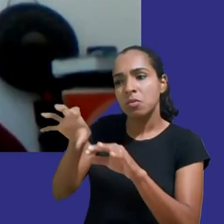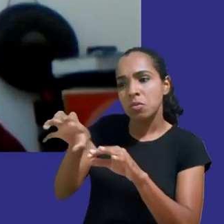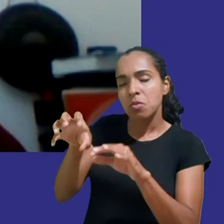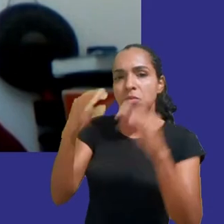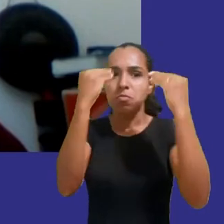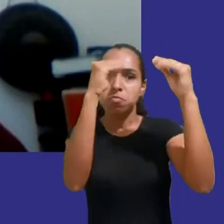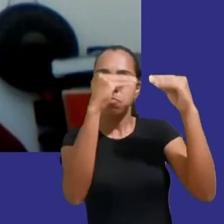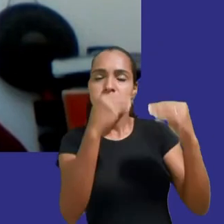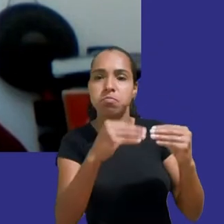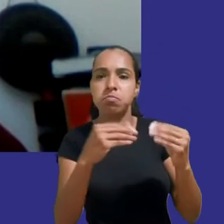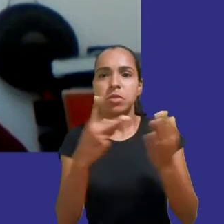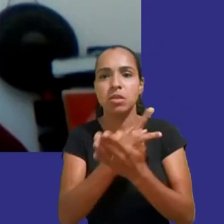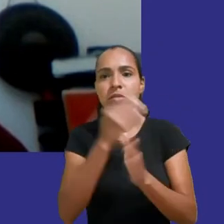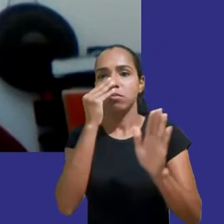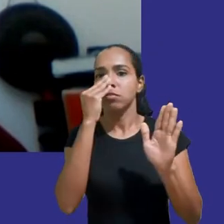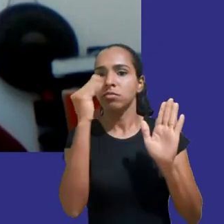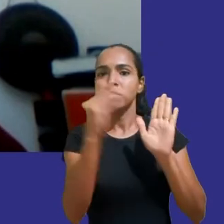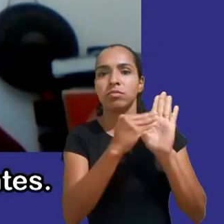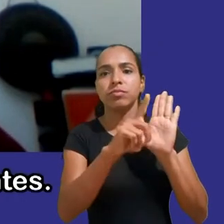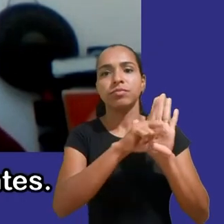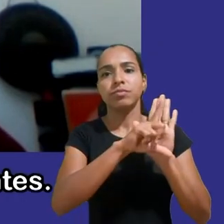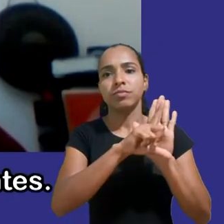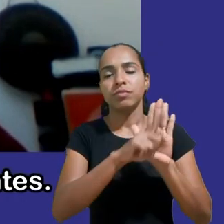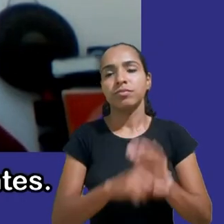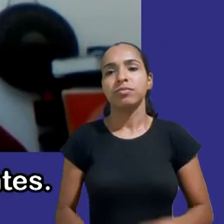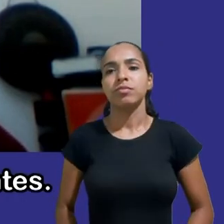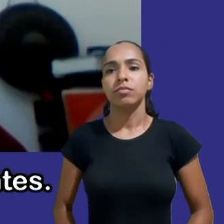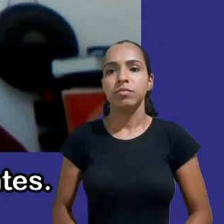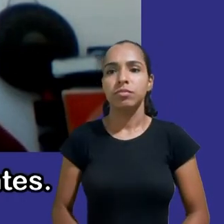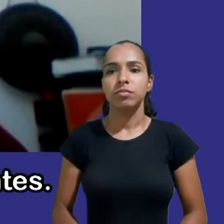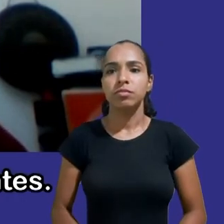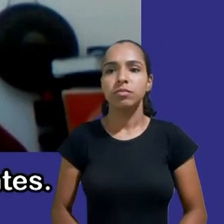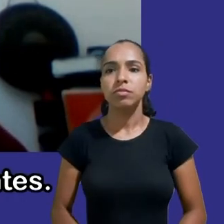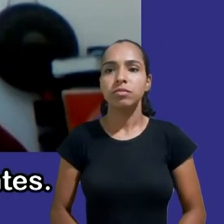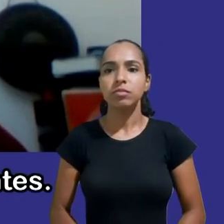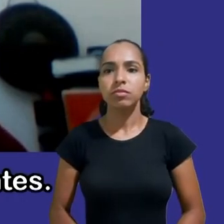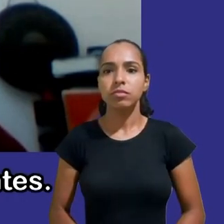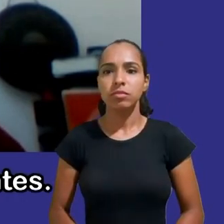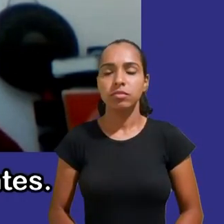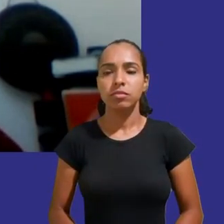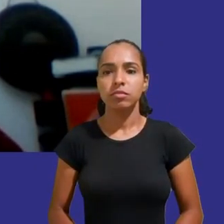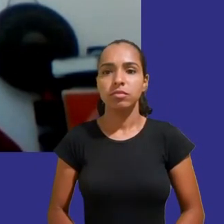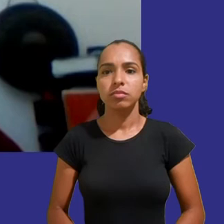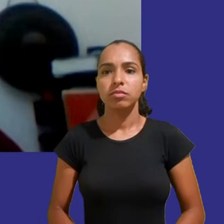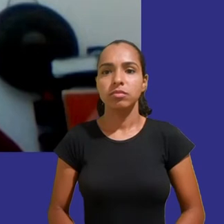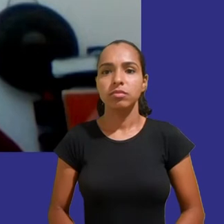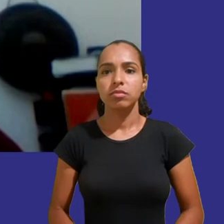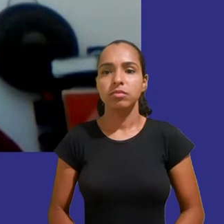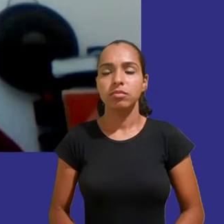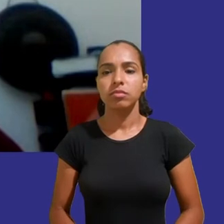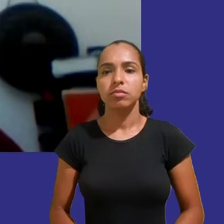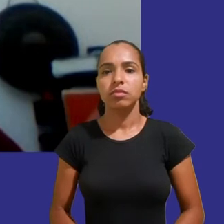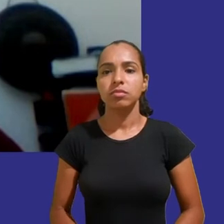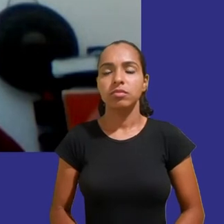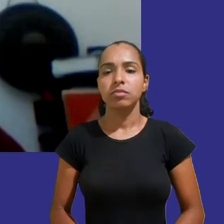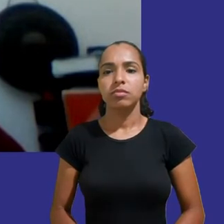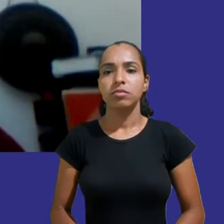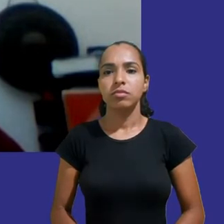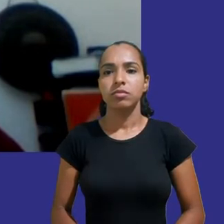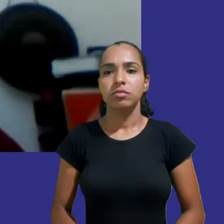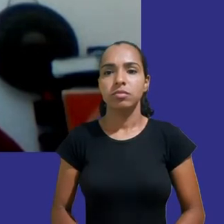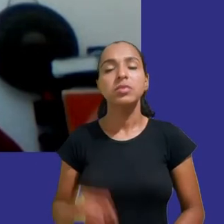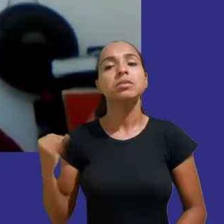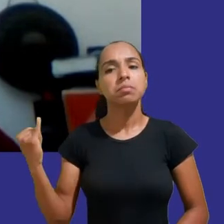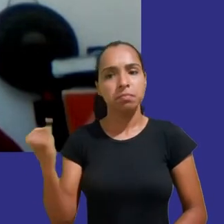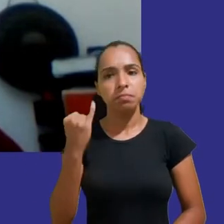data that they have illegally taken from them so that's an important element of the case and without proper